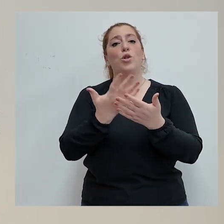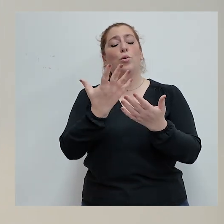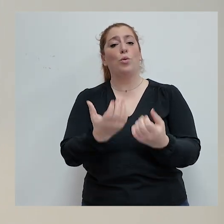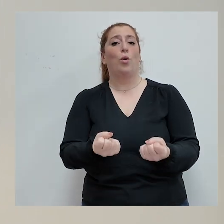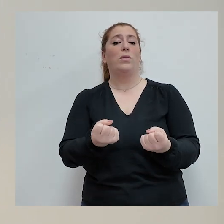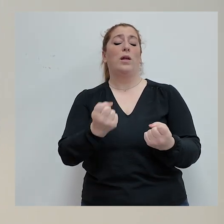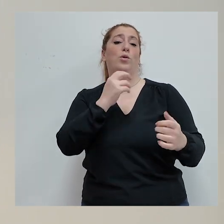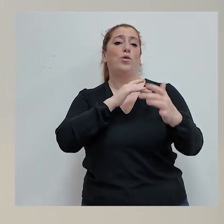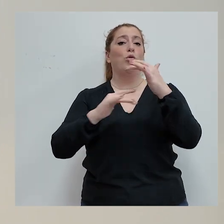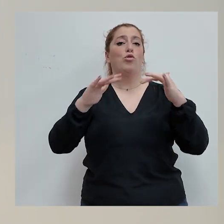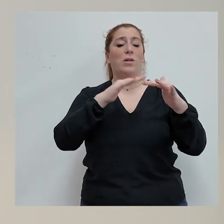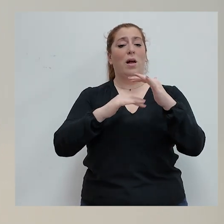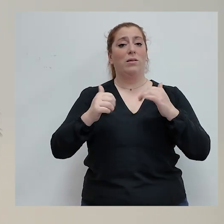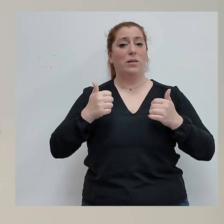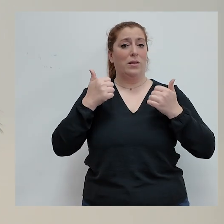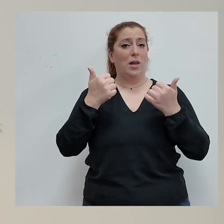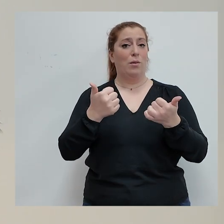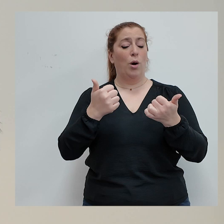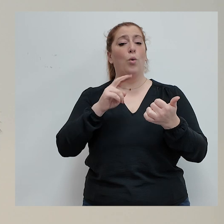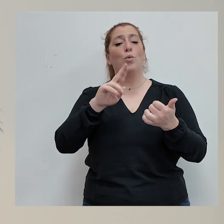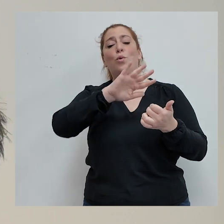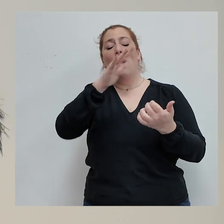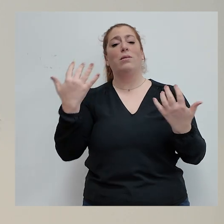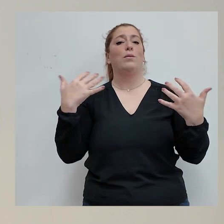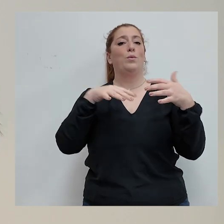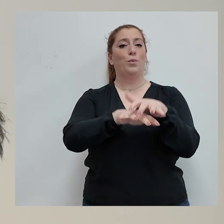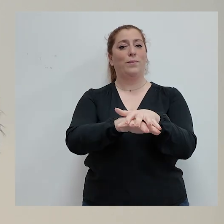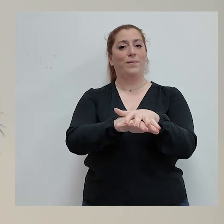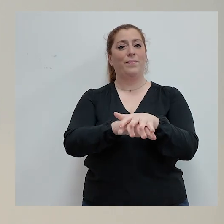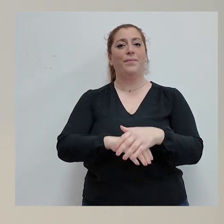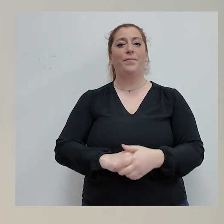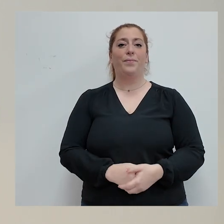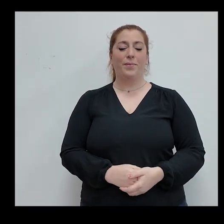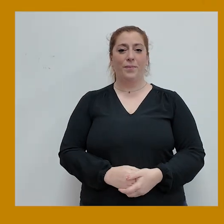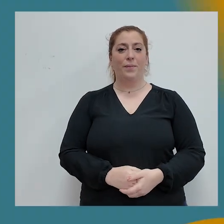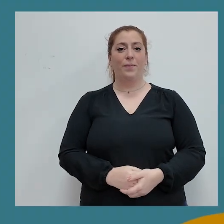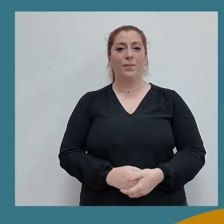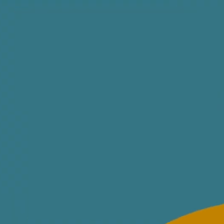create a good society where all is included.